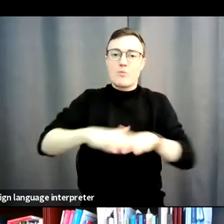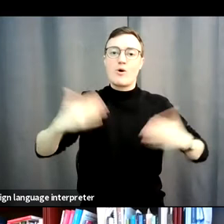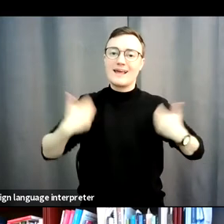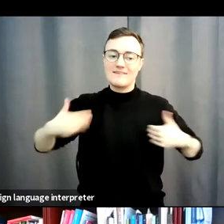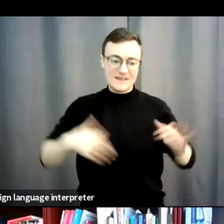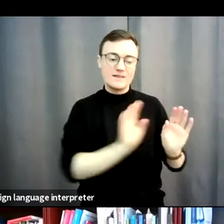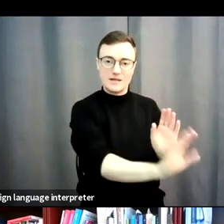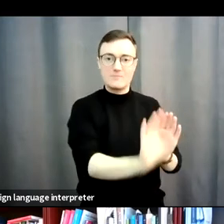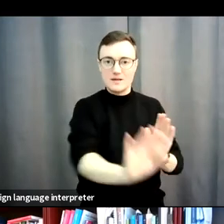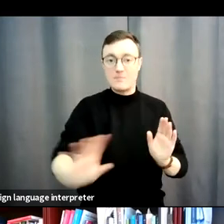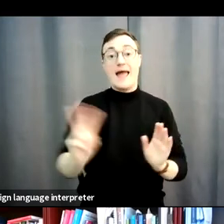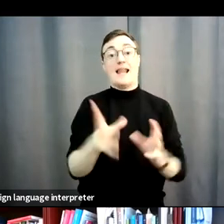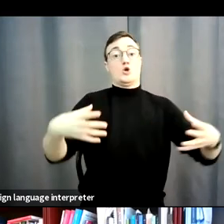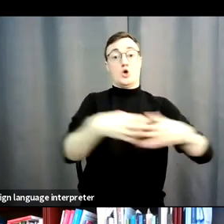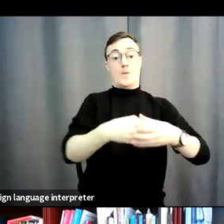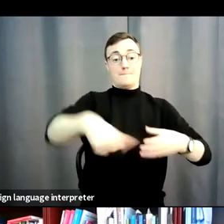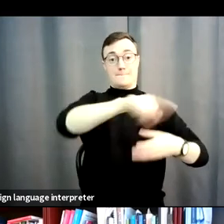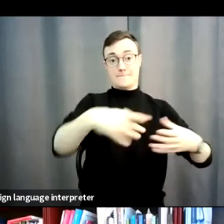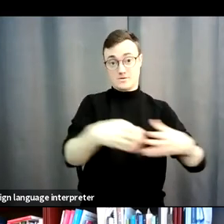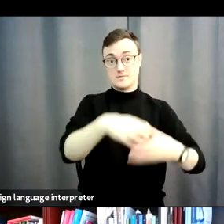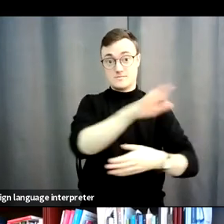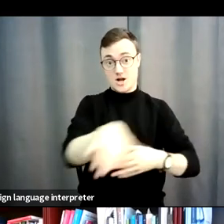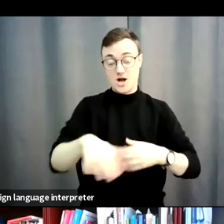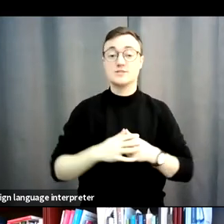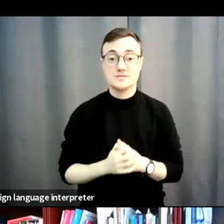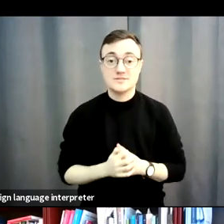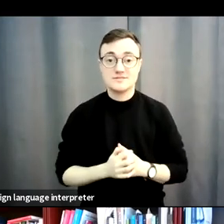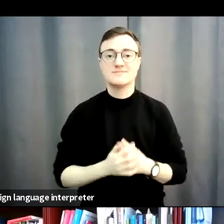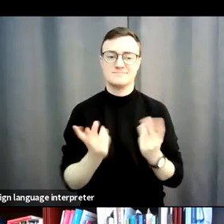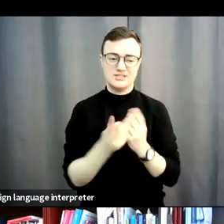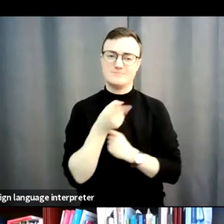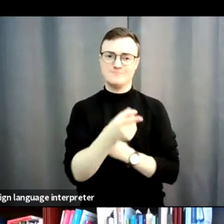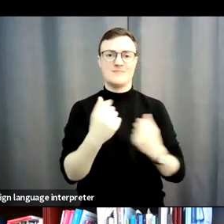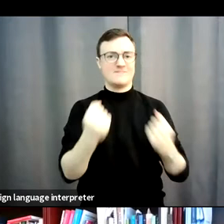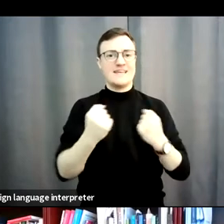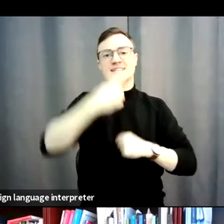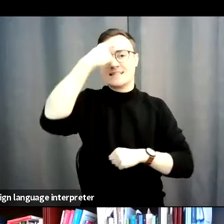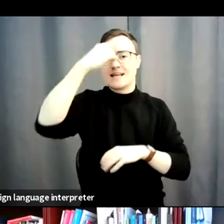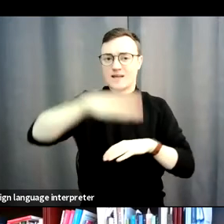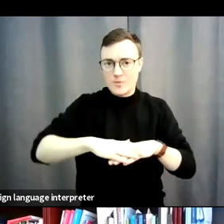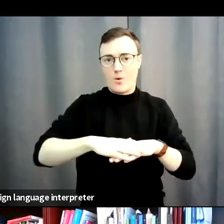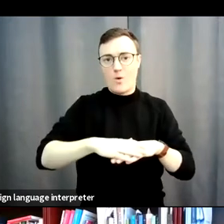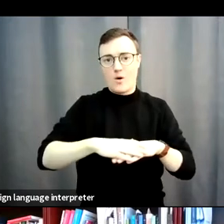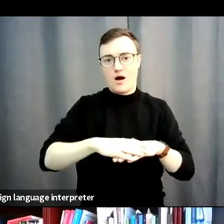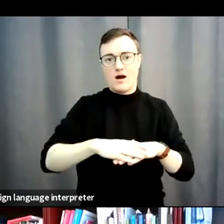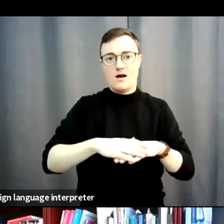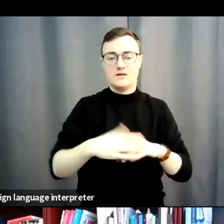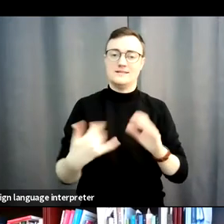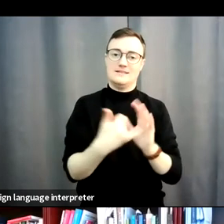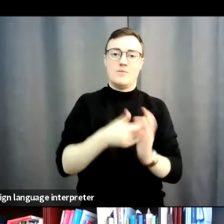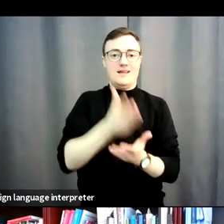of children in question. So this is really an important part, a crucial part of the right to be heard.